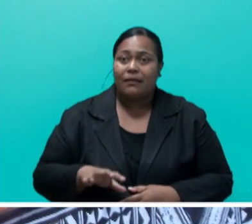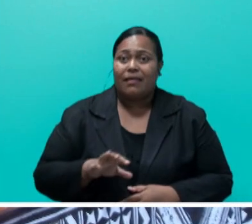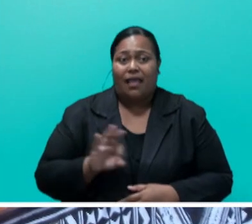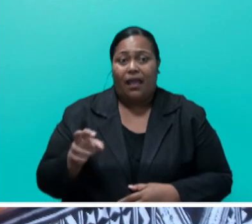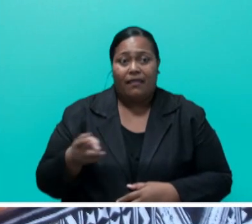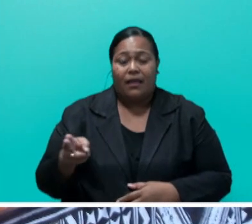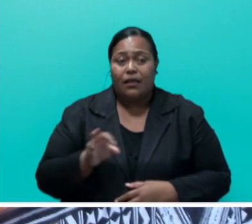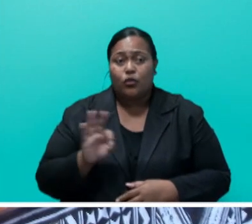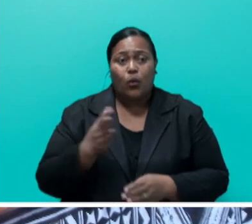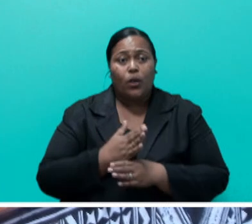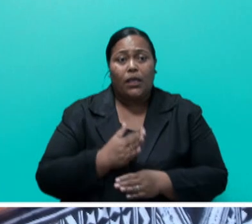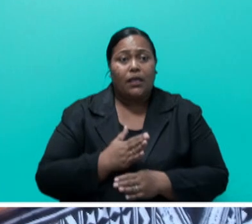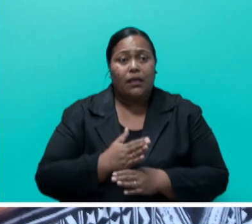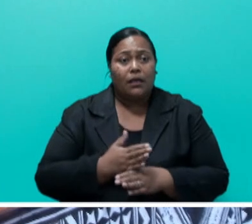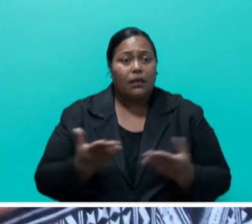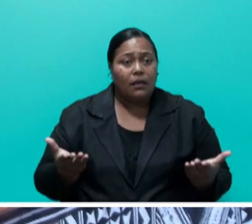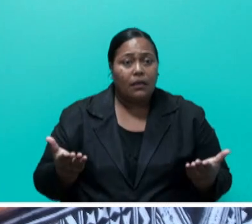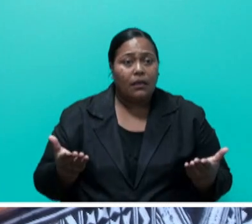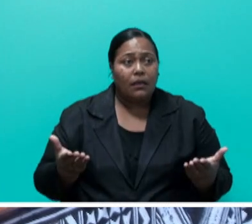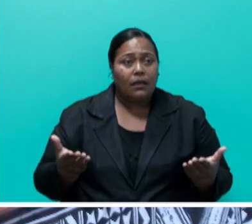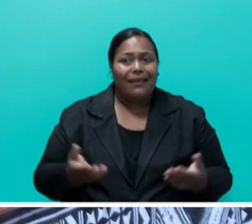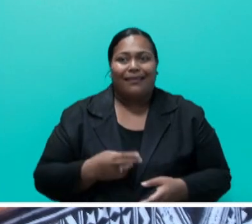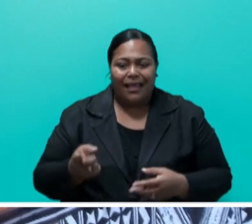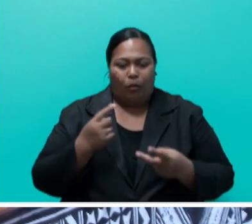unemployment. And then the whole works.